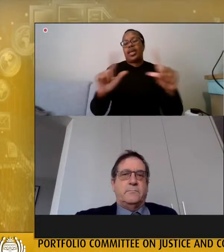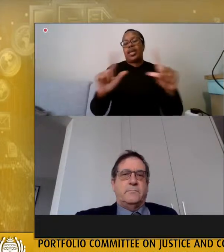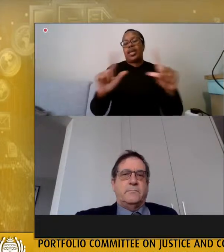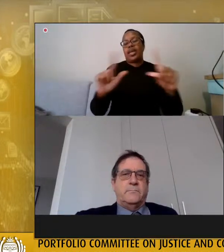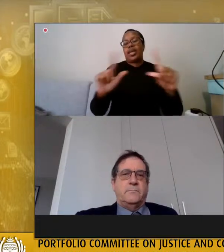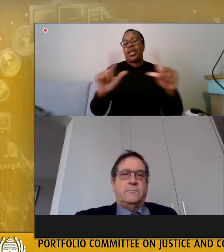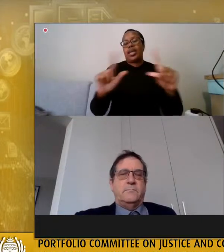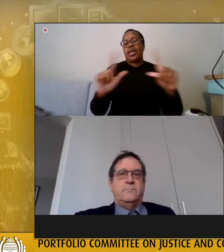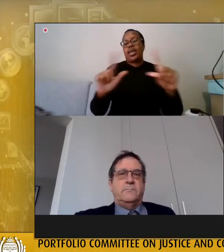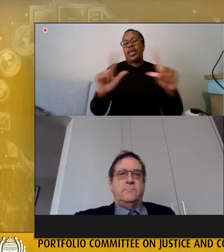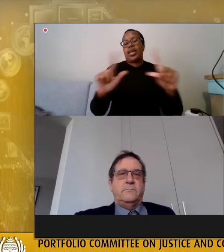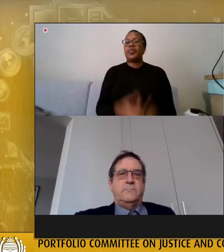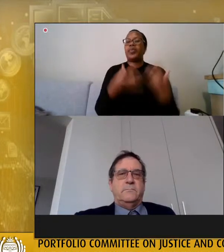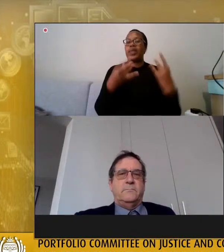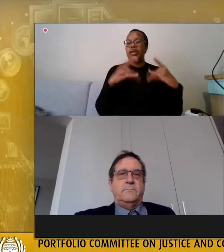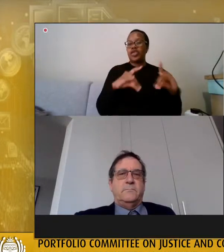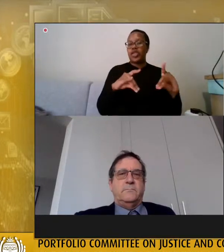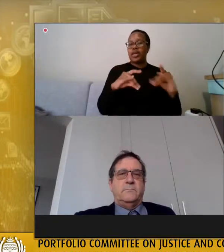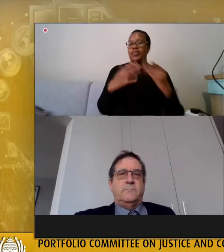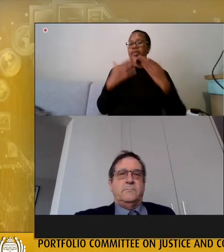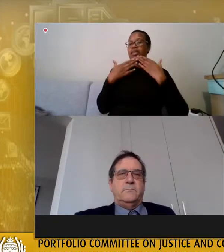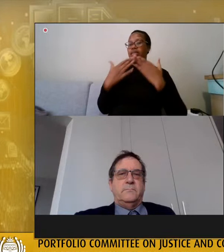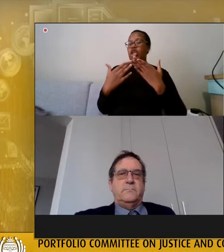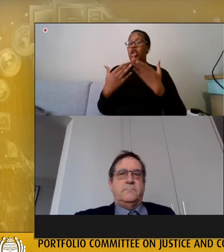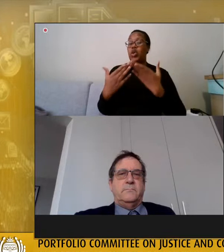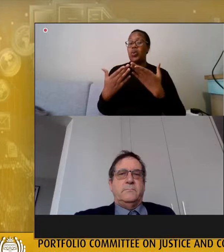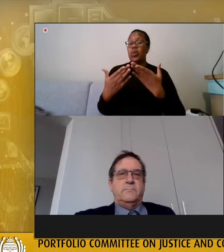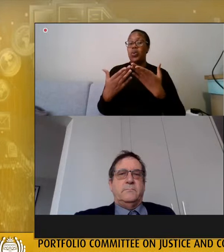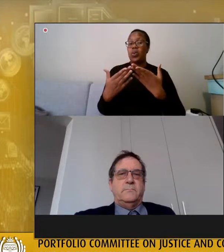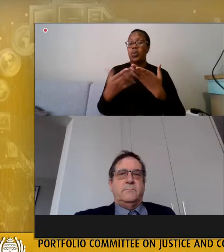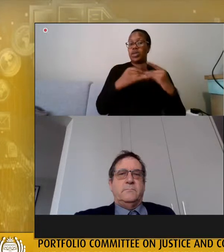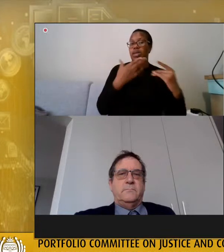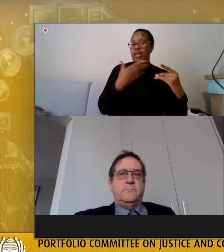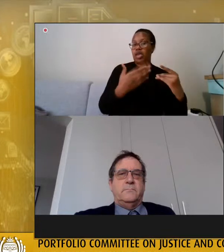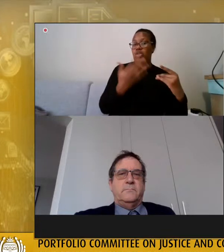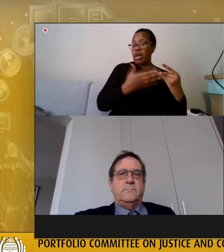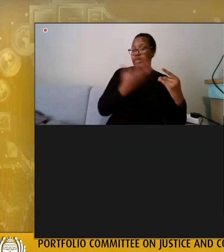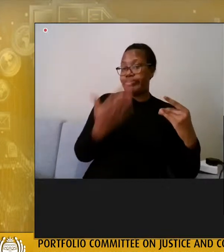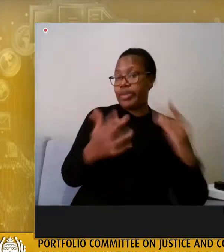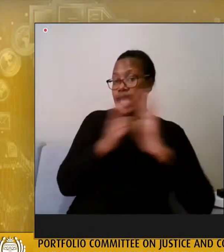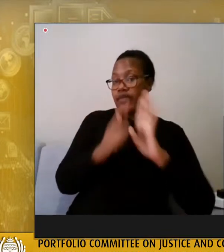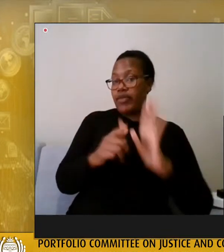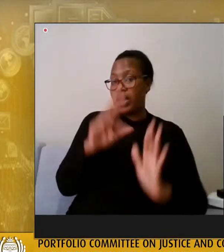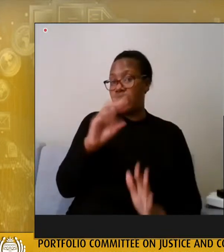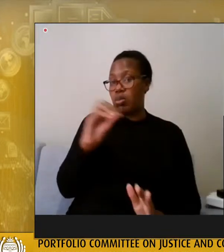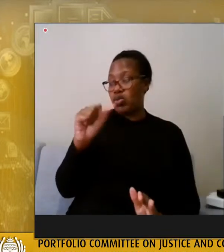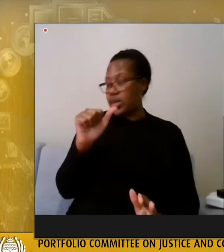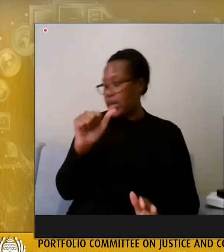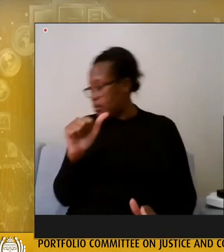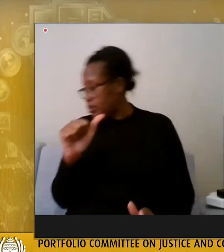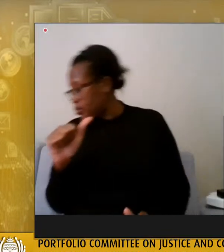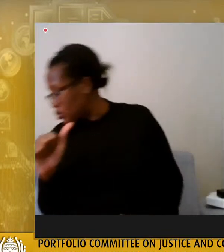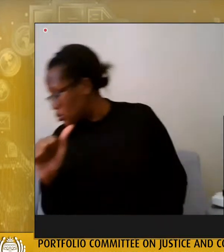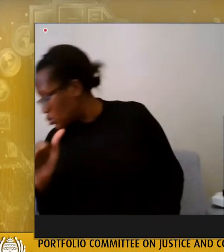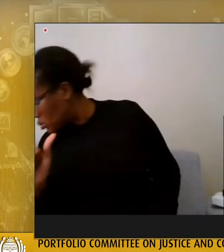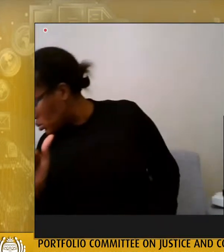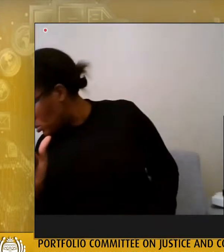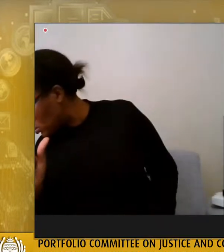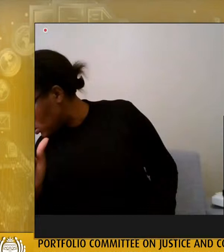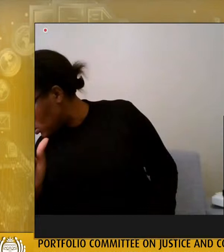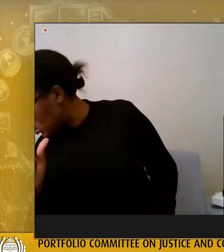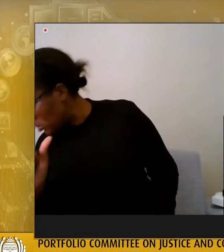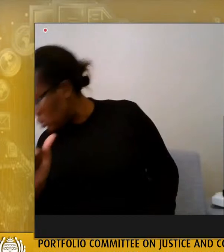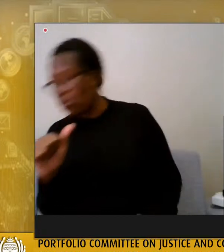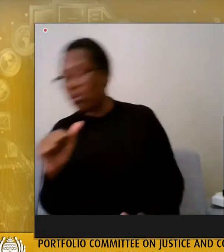Thank you. Advocate Musa? Yes, Honourable Chair. Can I just perhaps maybe be reminded of the question that was